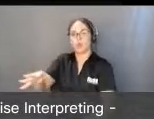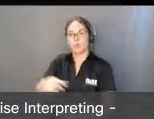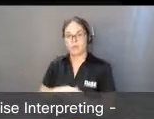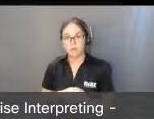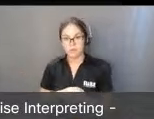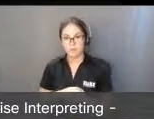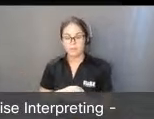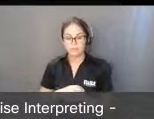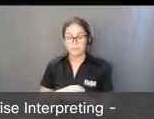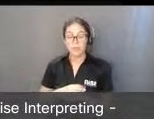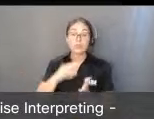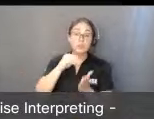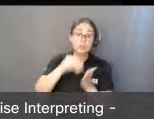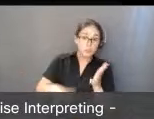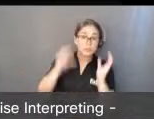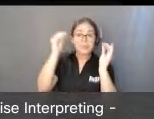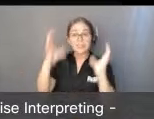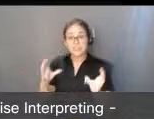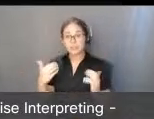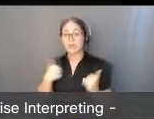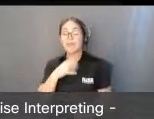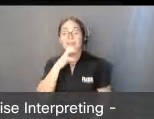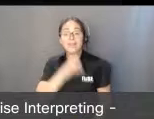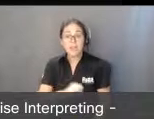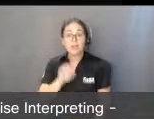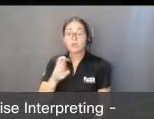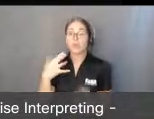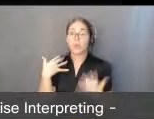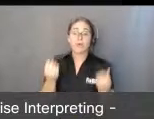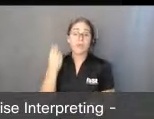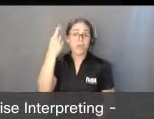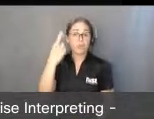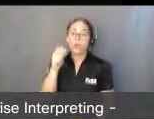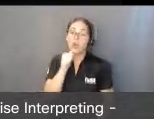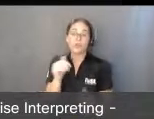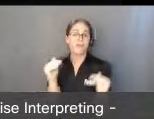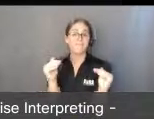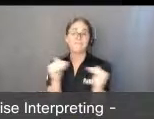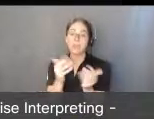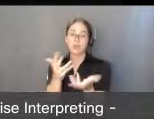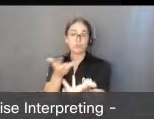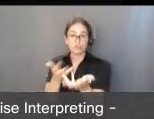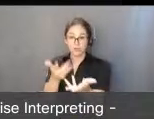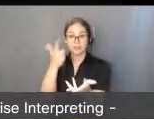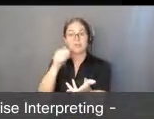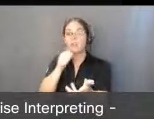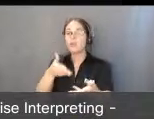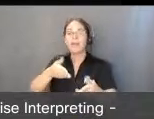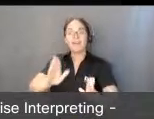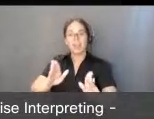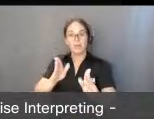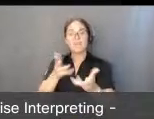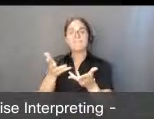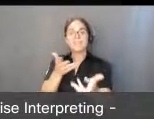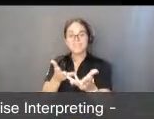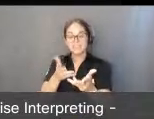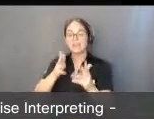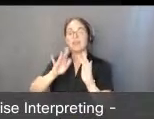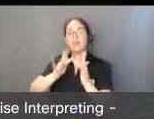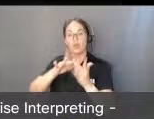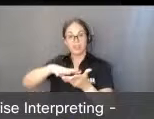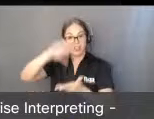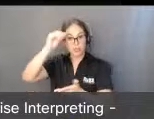and teachers that have age or health reasons are unfairly treated by not allowing facilitated online learning to include these